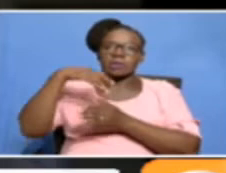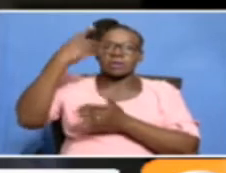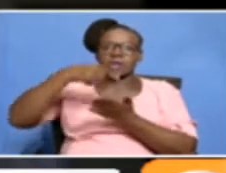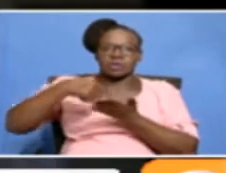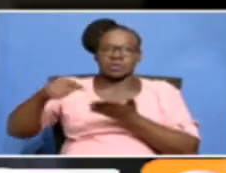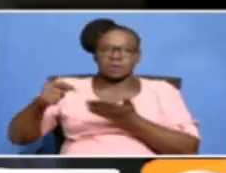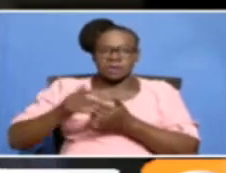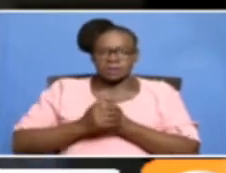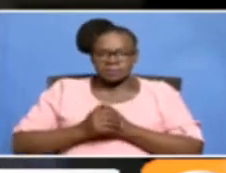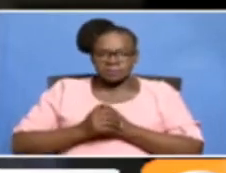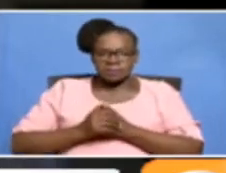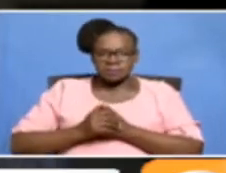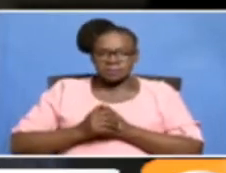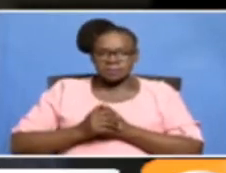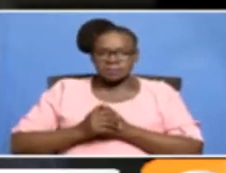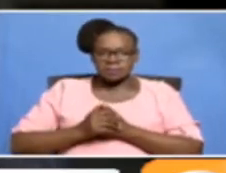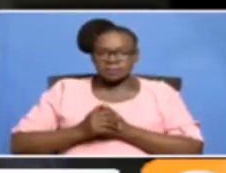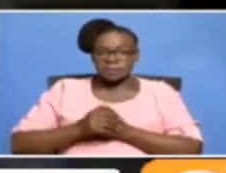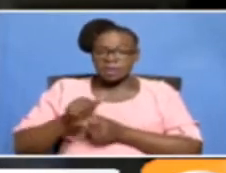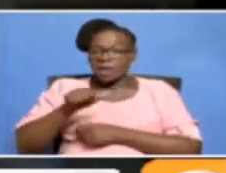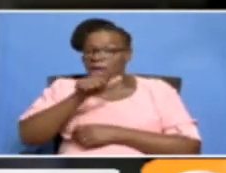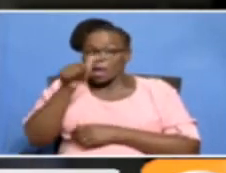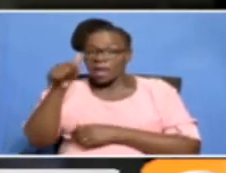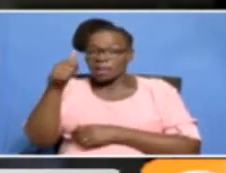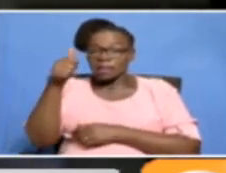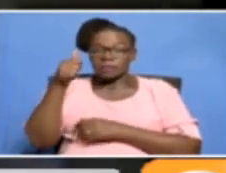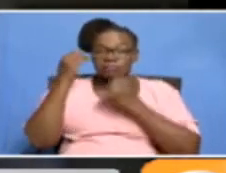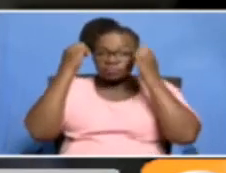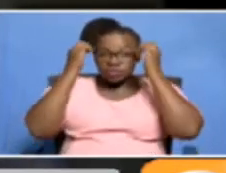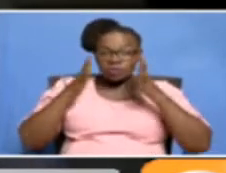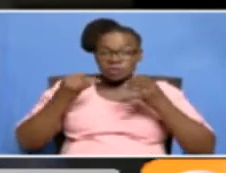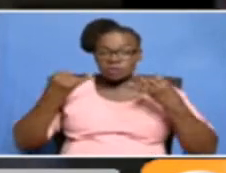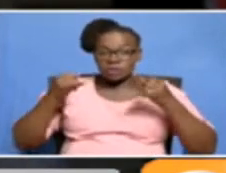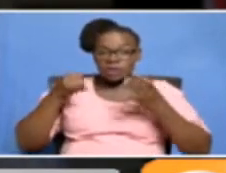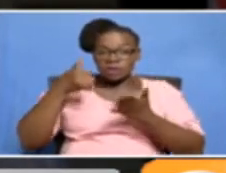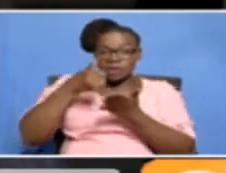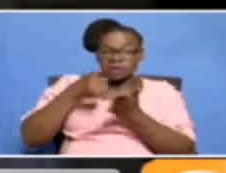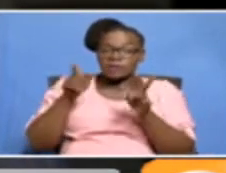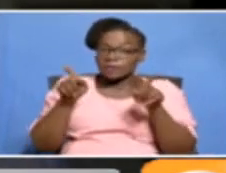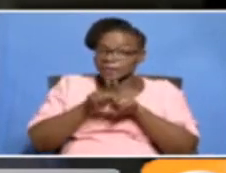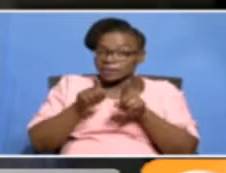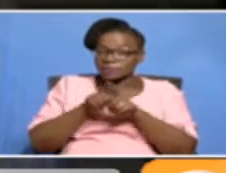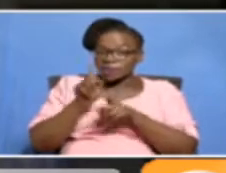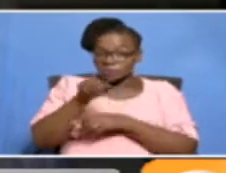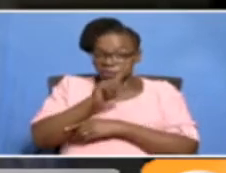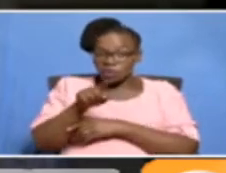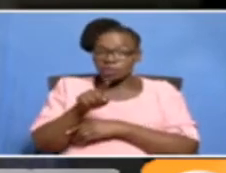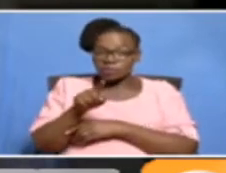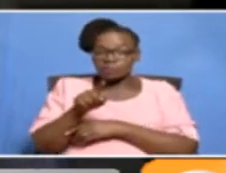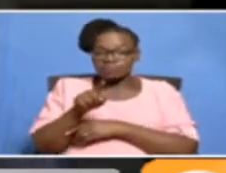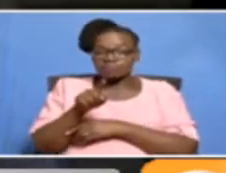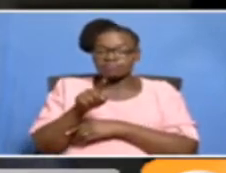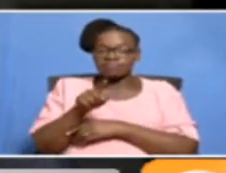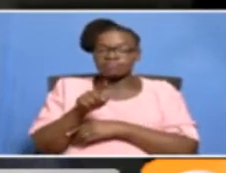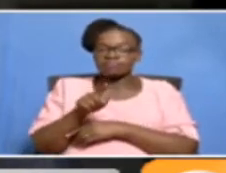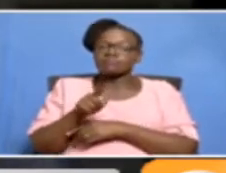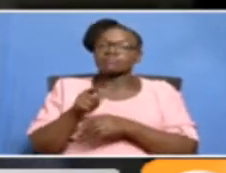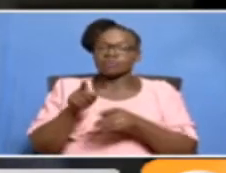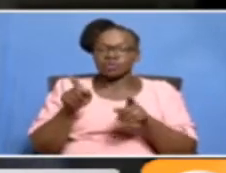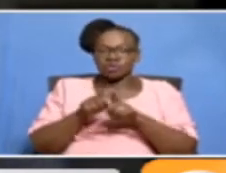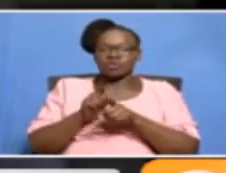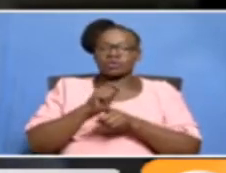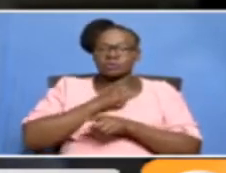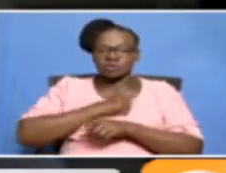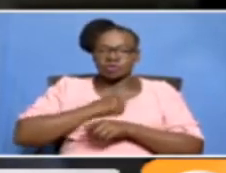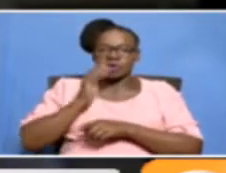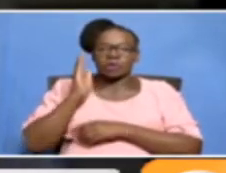next week. Any other candidate who attempts to engage in similar offences will face the same fate, and therefore